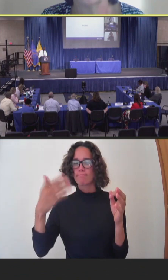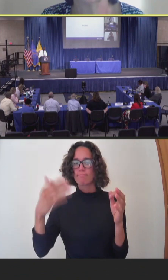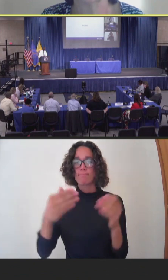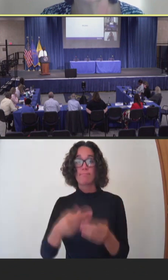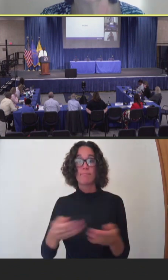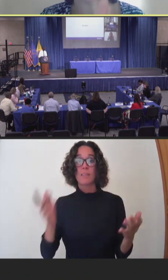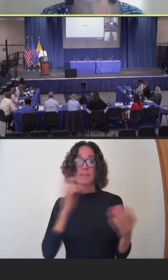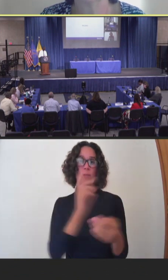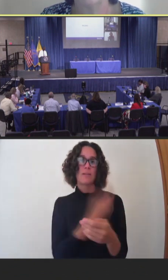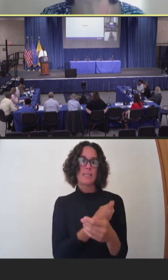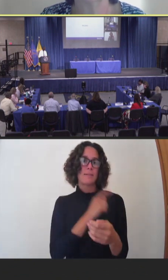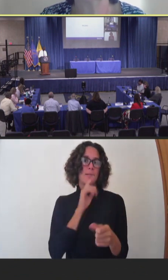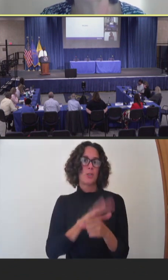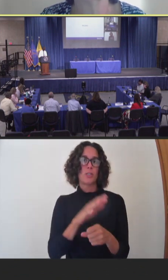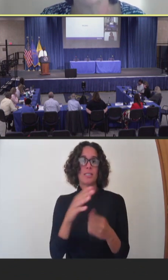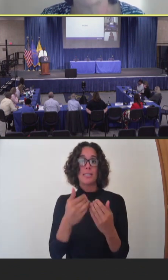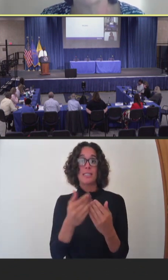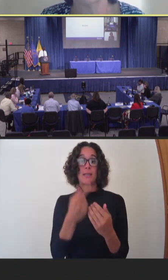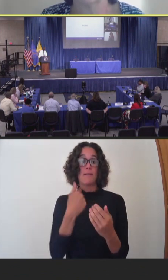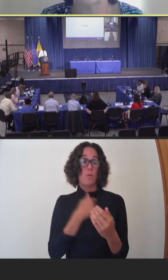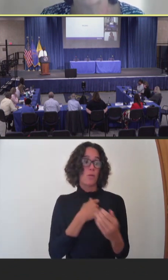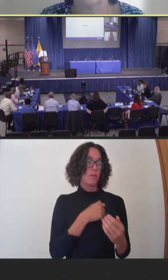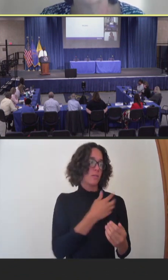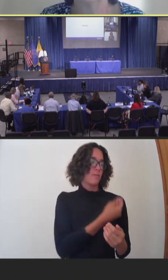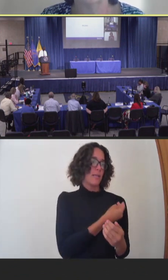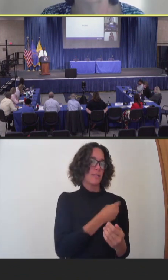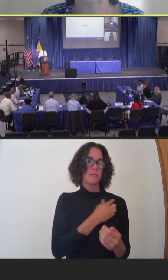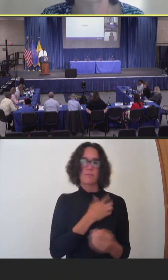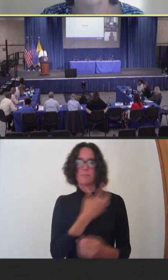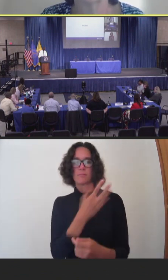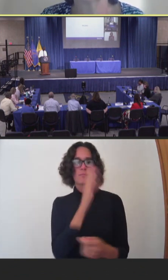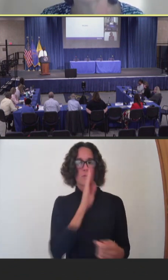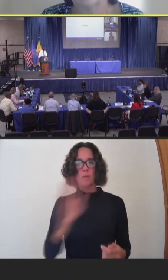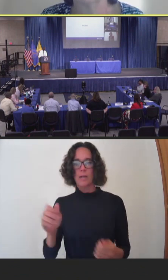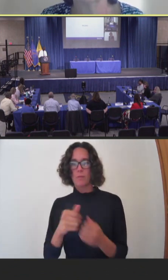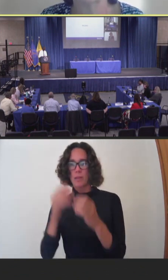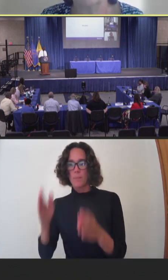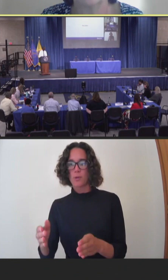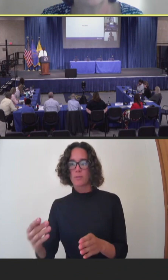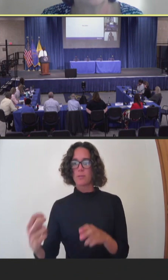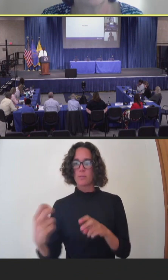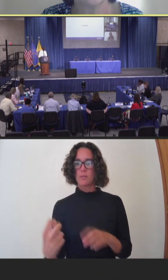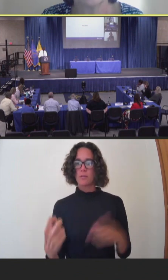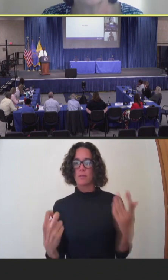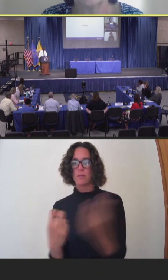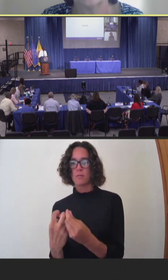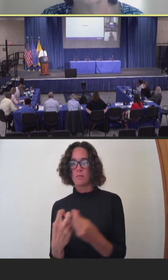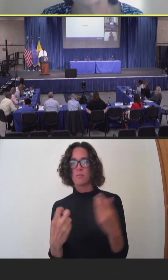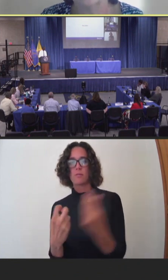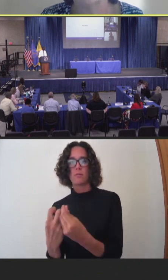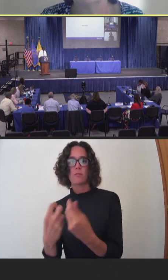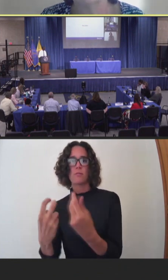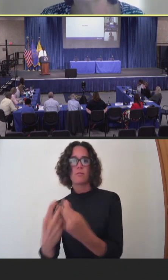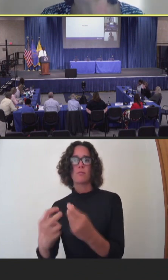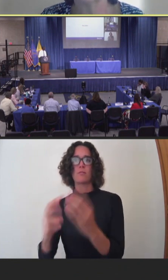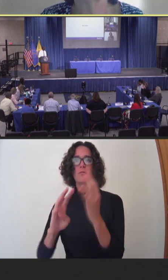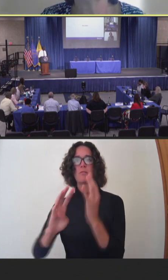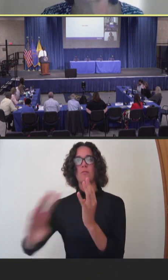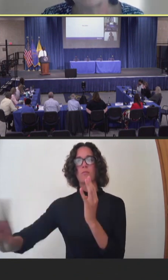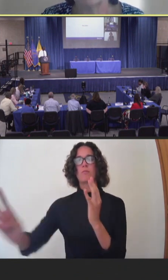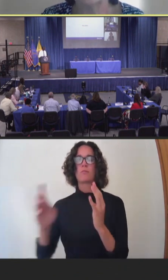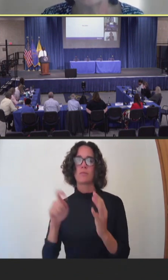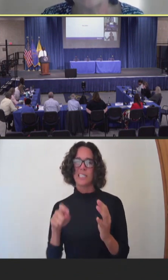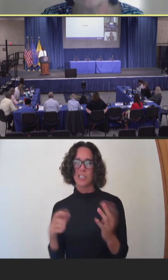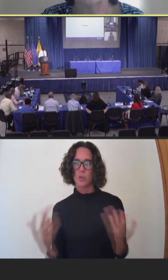to just get vaccines into arms. And I know there's lots of buckets of funding that are associated, but just at